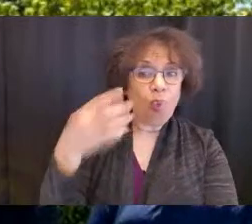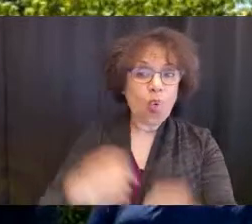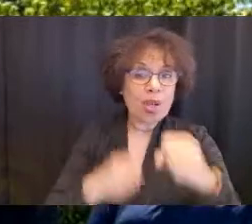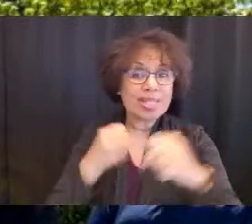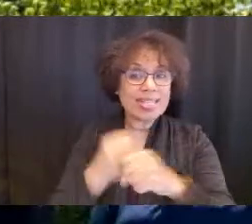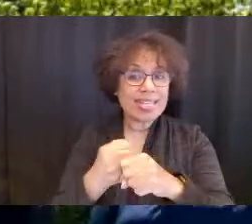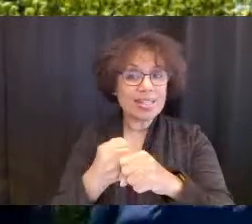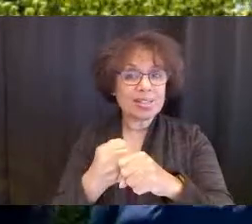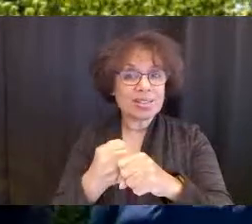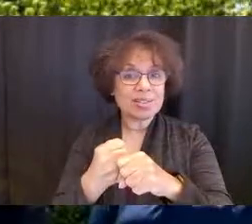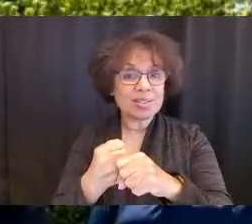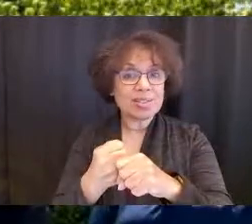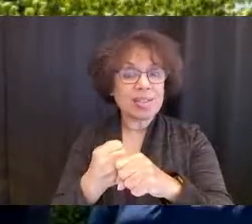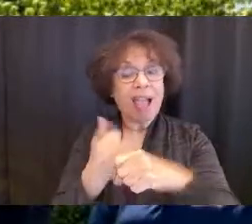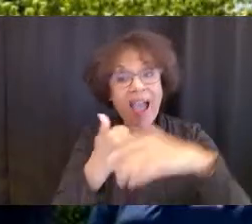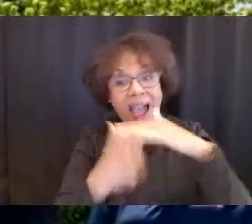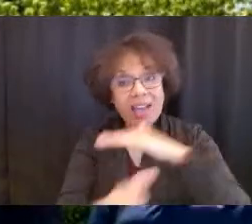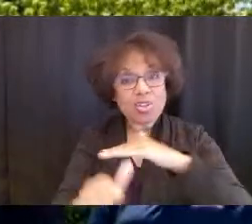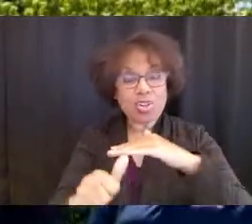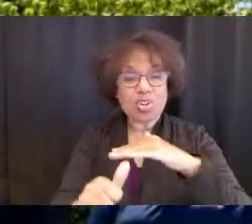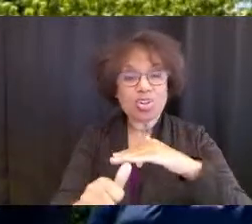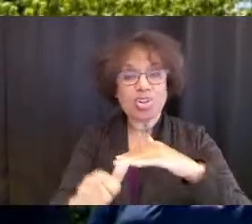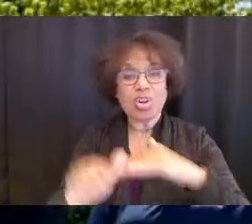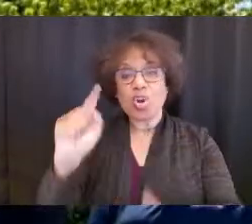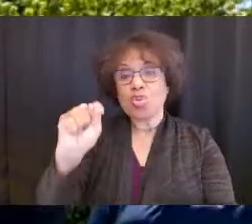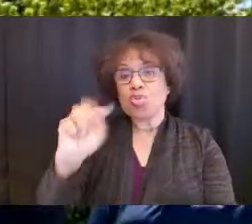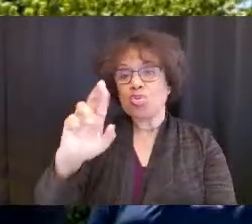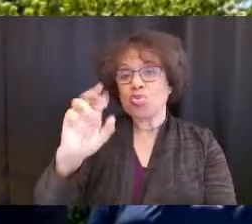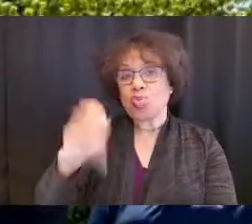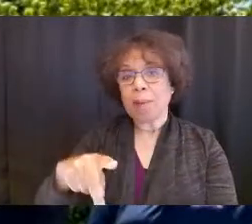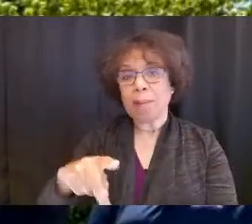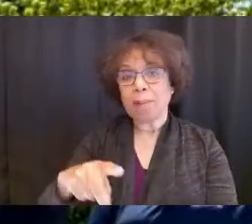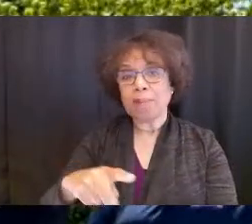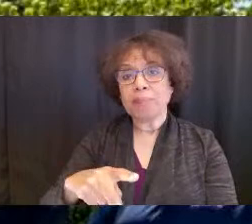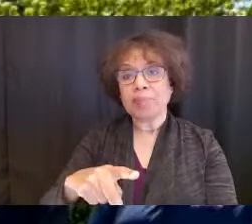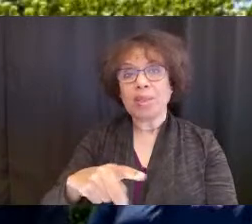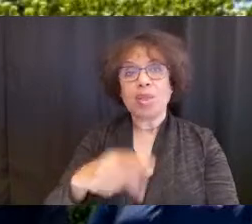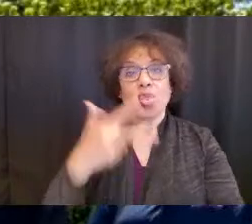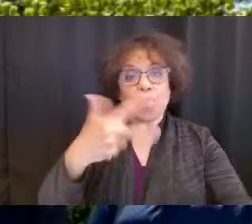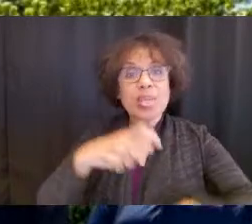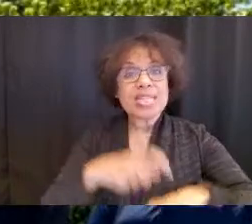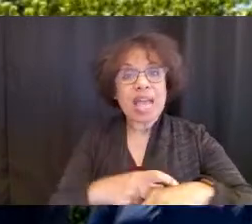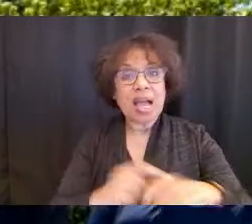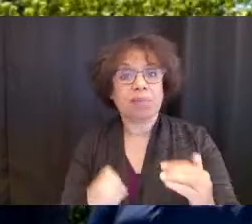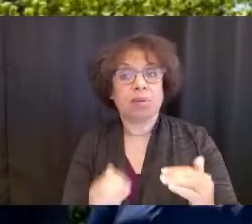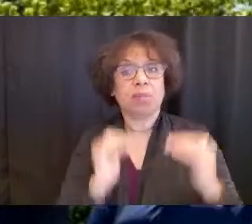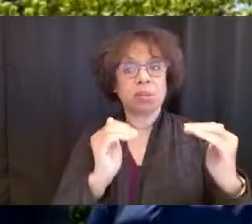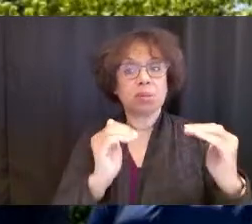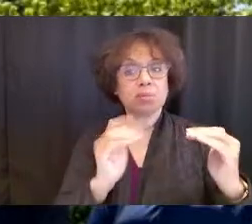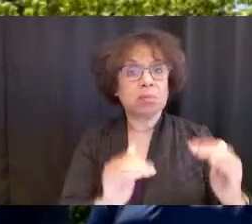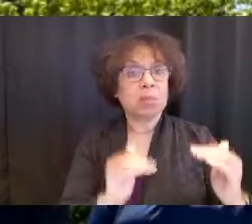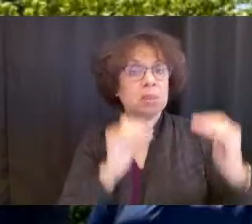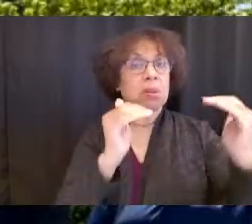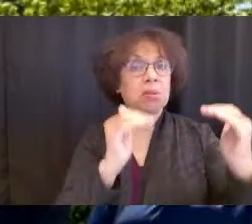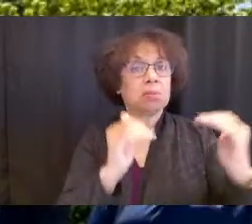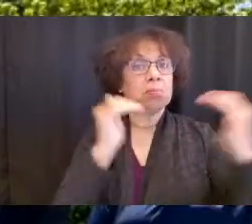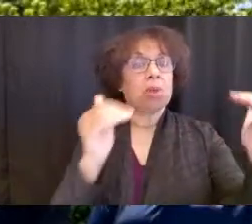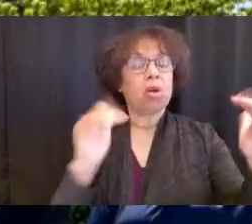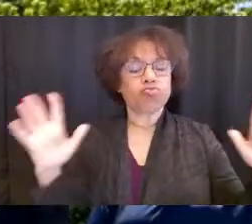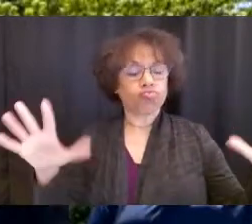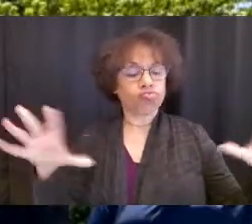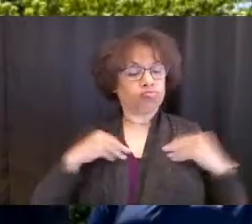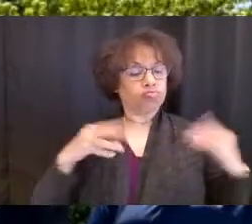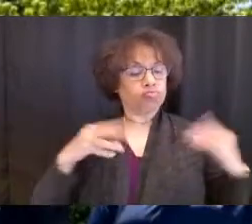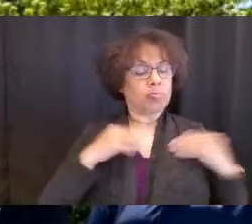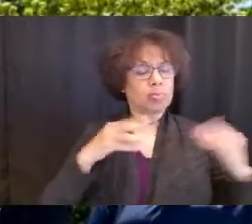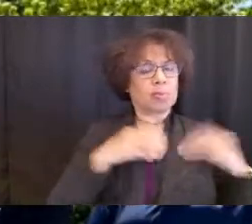under Donald Trump, 3 times the GOP raised the debt ceiling with no strings attached. This is